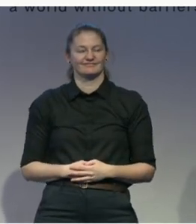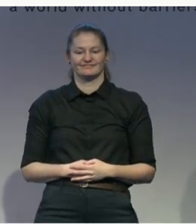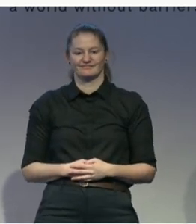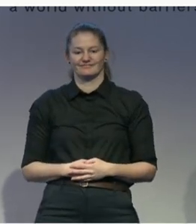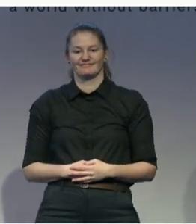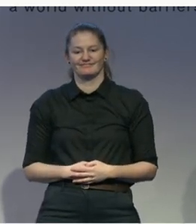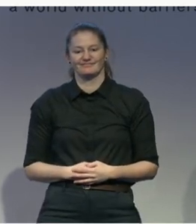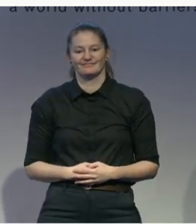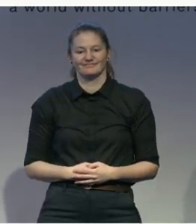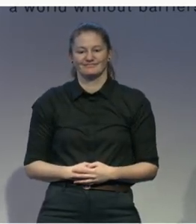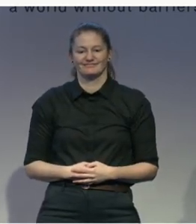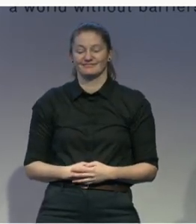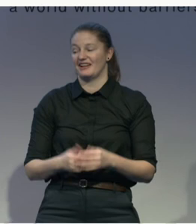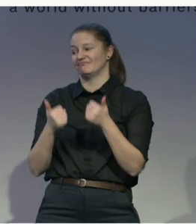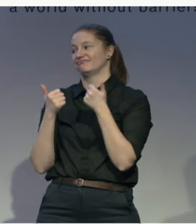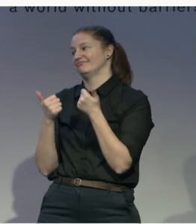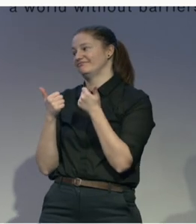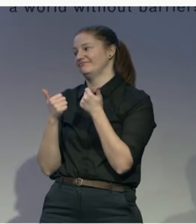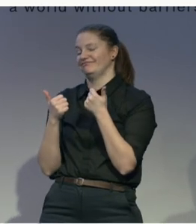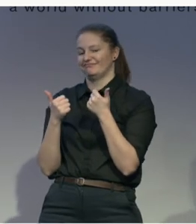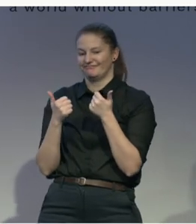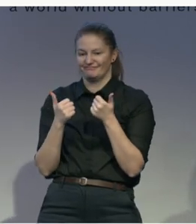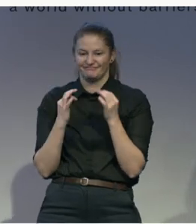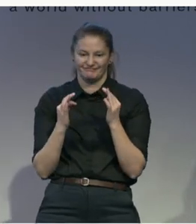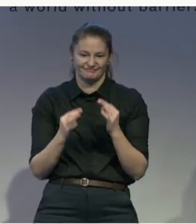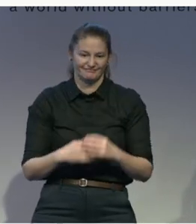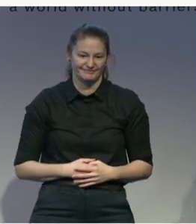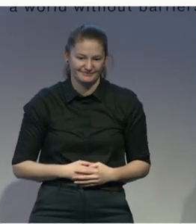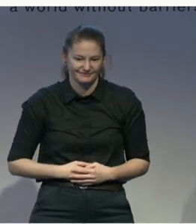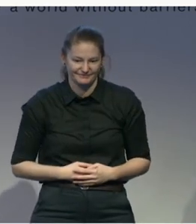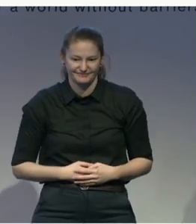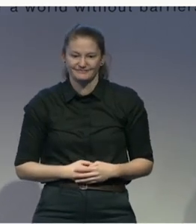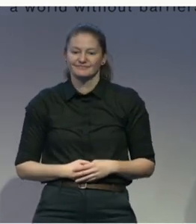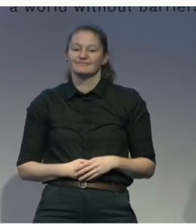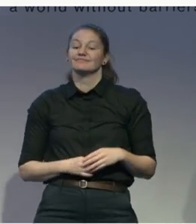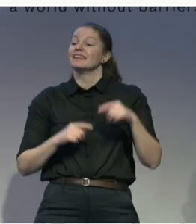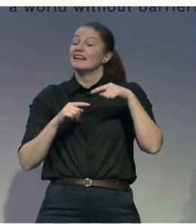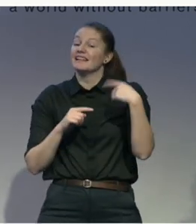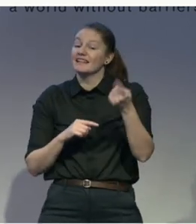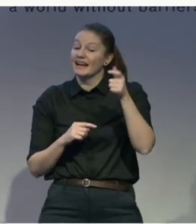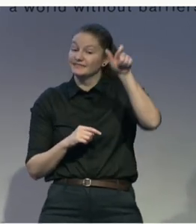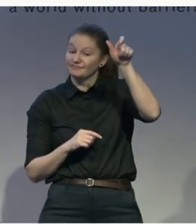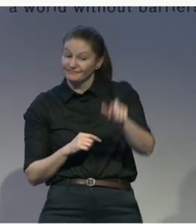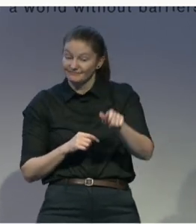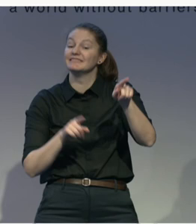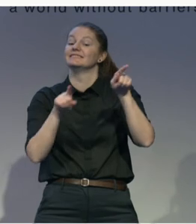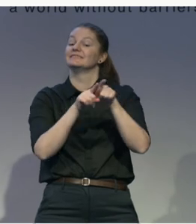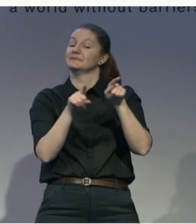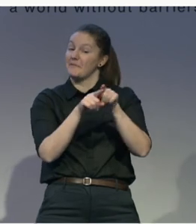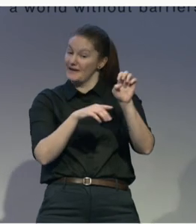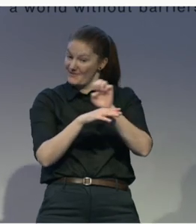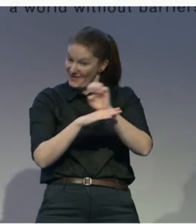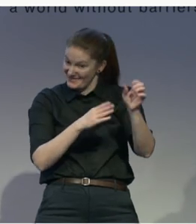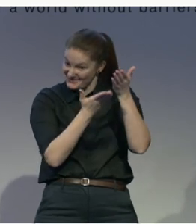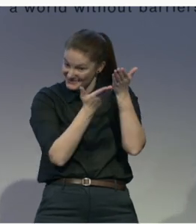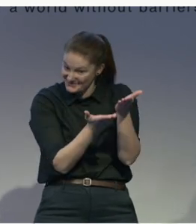Brilliant. And so our next presenter is also from Ecuador, so Mr. Daniel